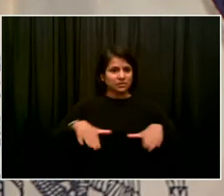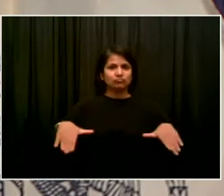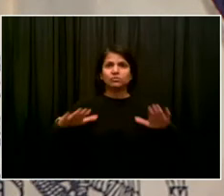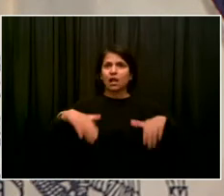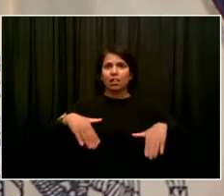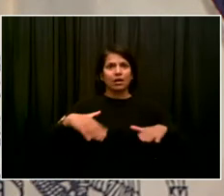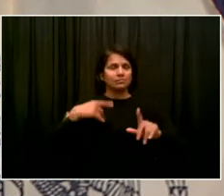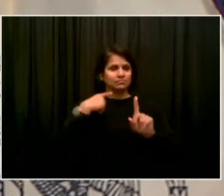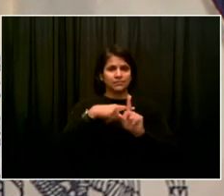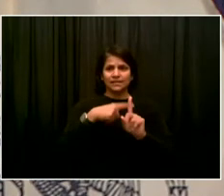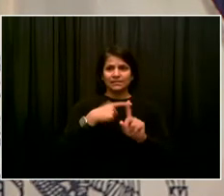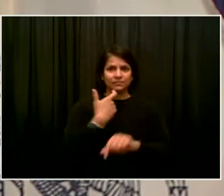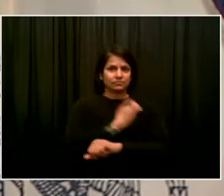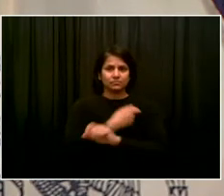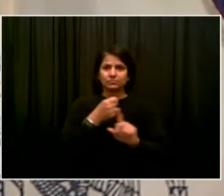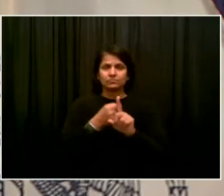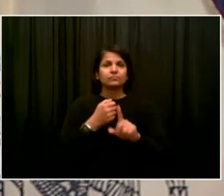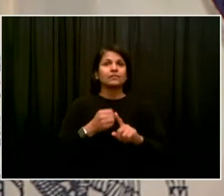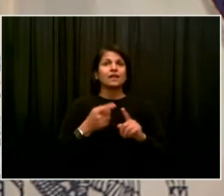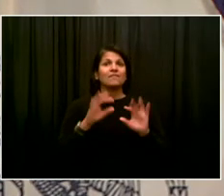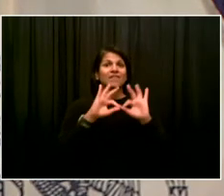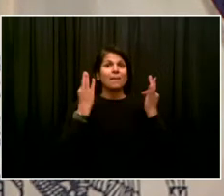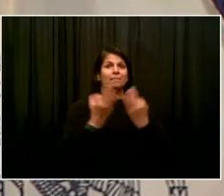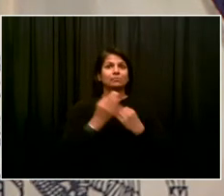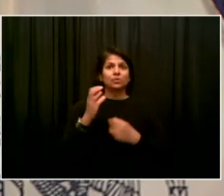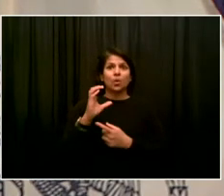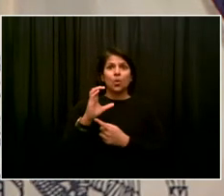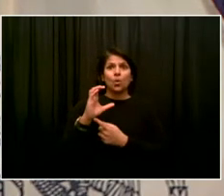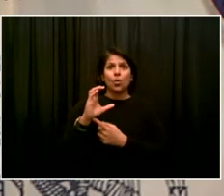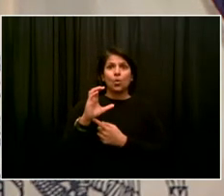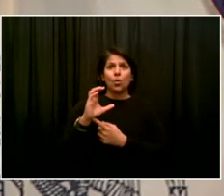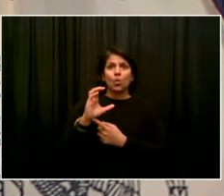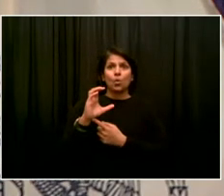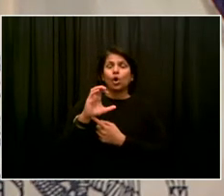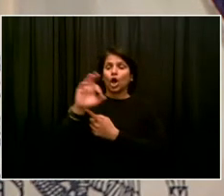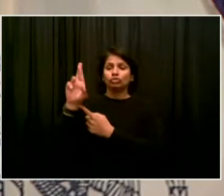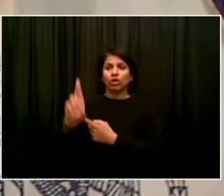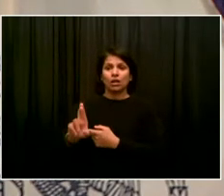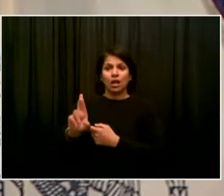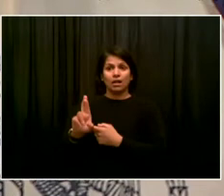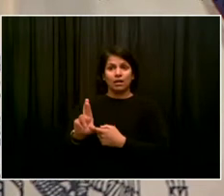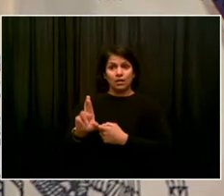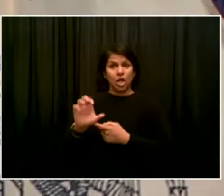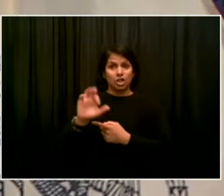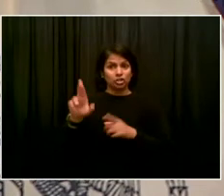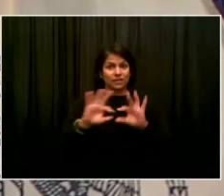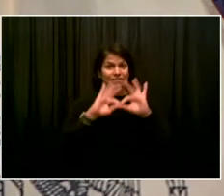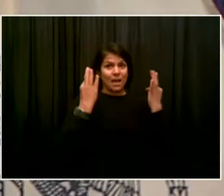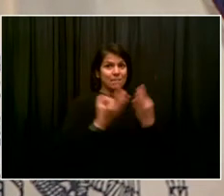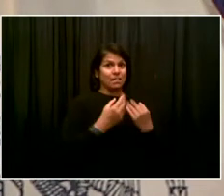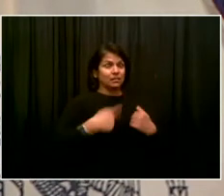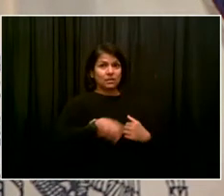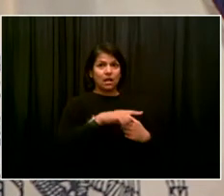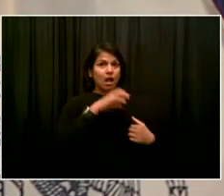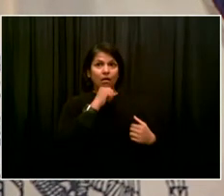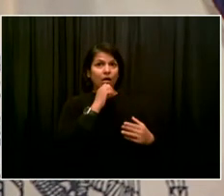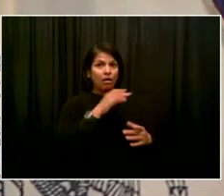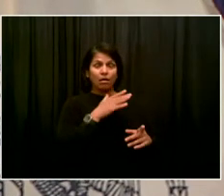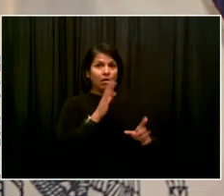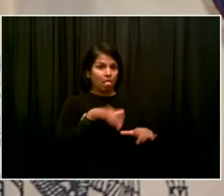for that age group. You know, they said when they booked their trips months ago, this policy wasn't in